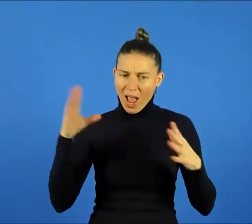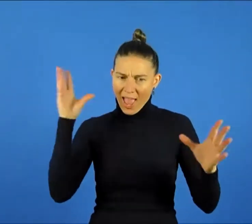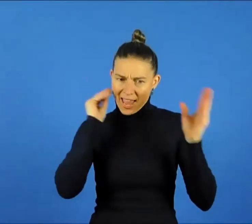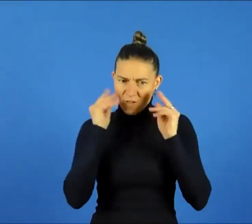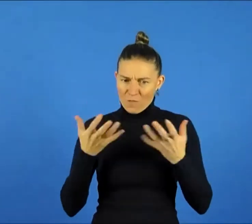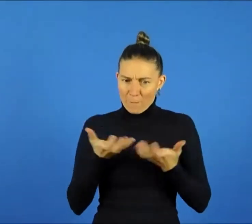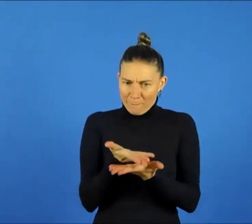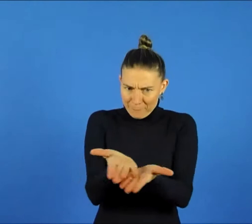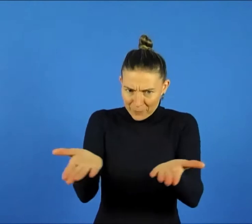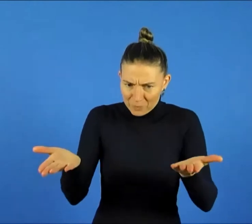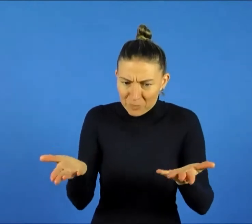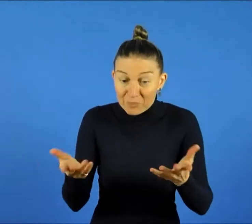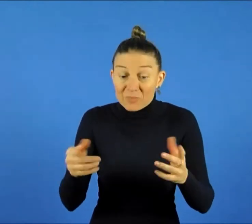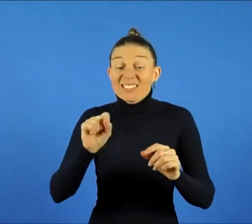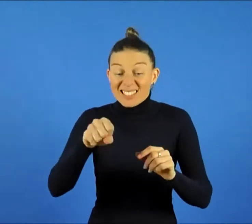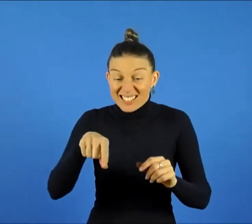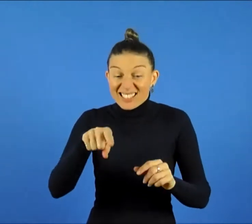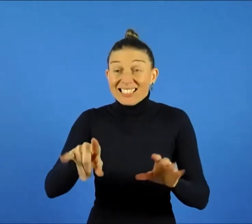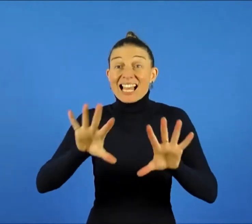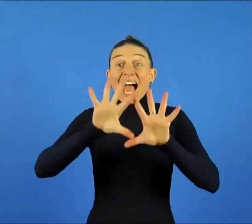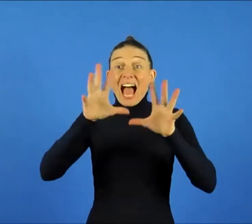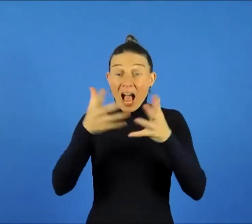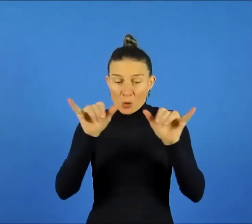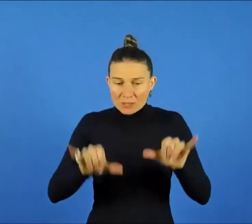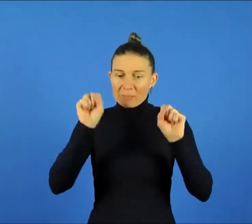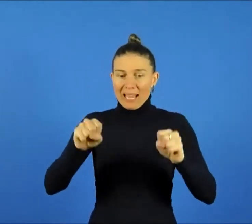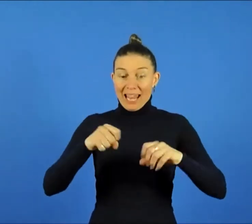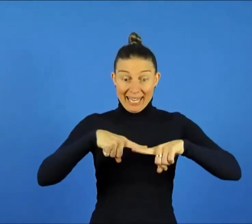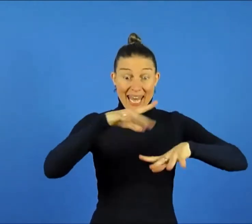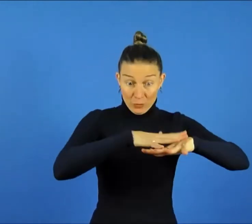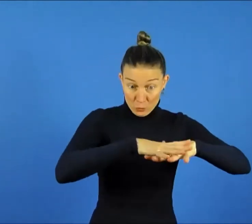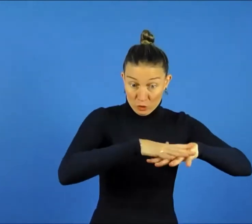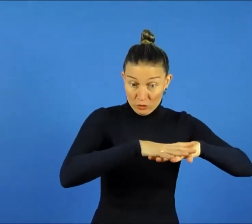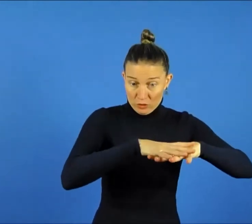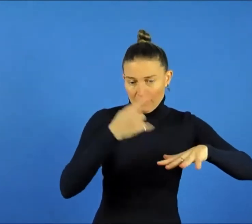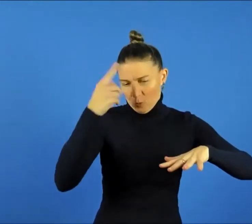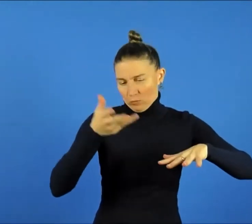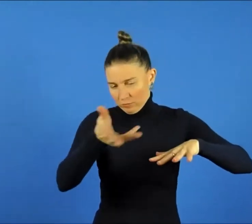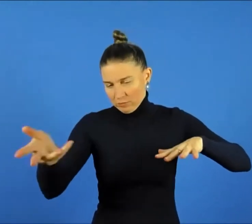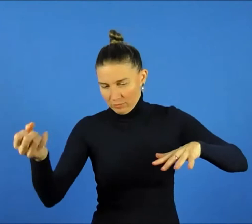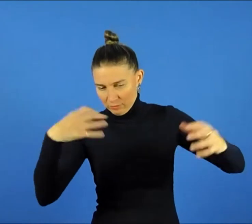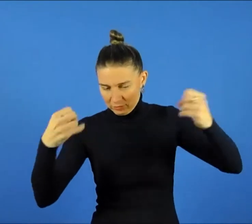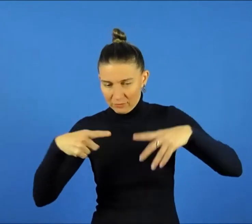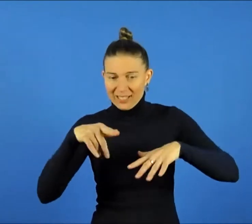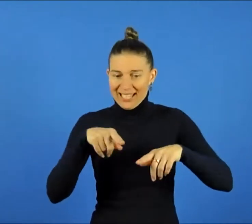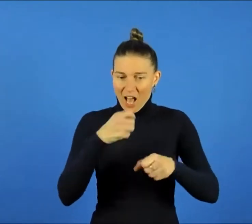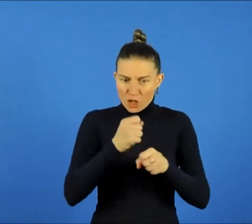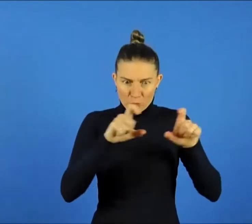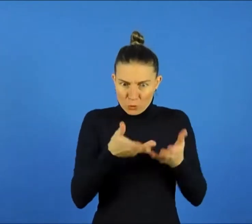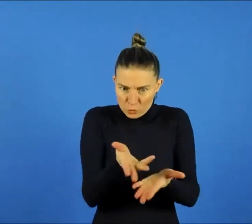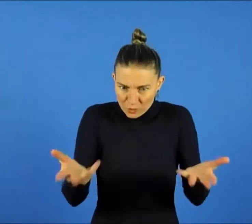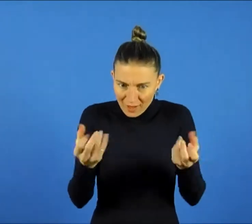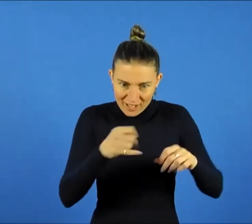this ecosystem would be nice if can provide link and network to support the entrepreneurs that we have here.